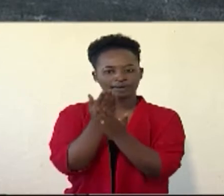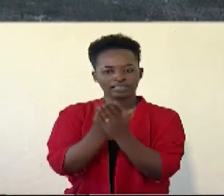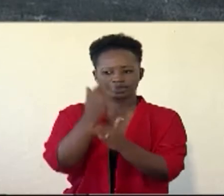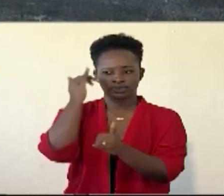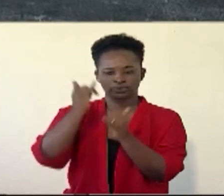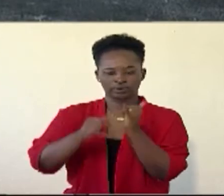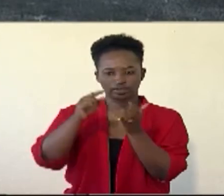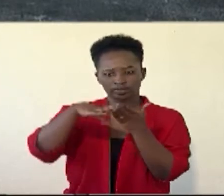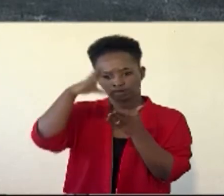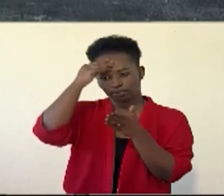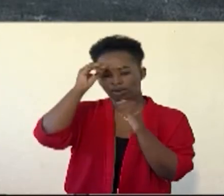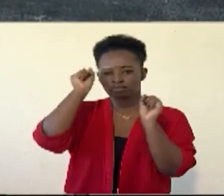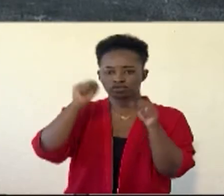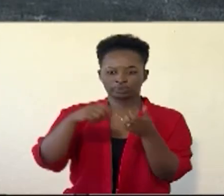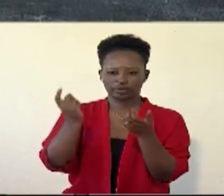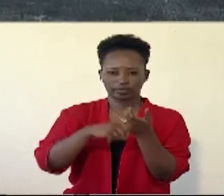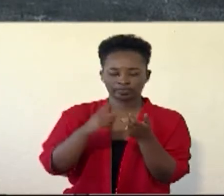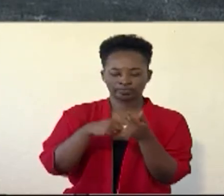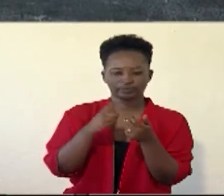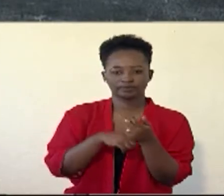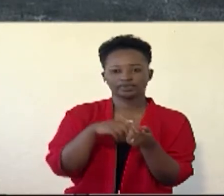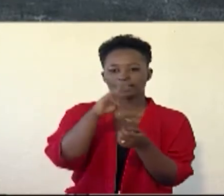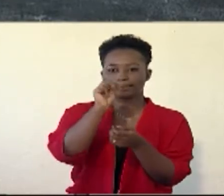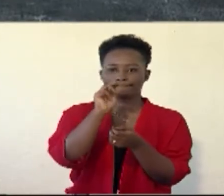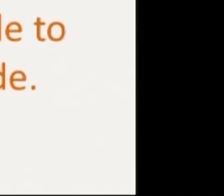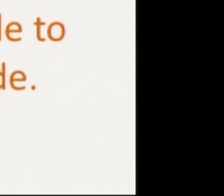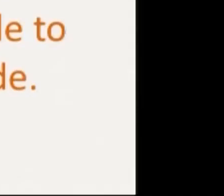calculate the multiplier magnitude.